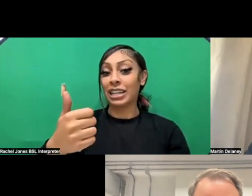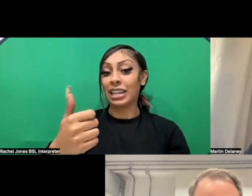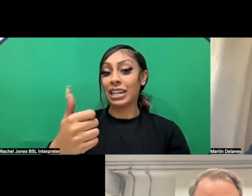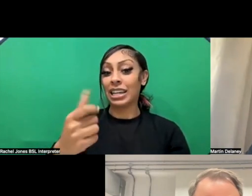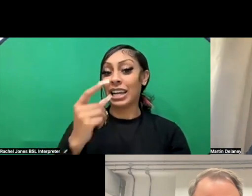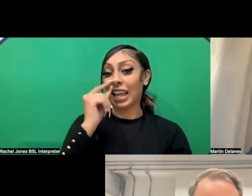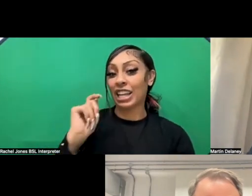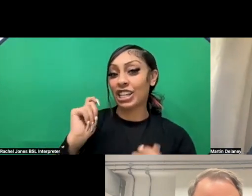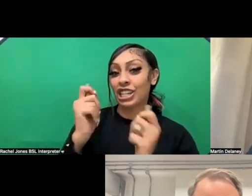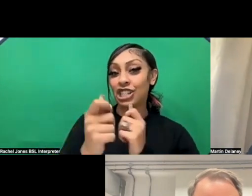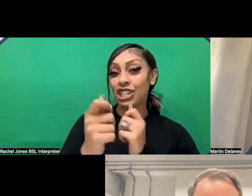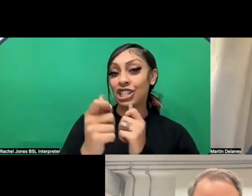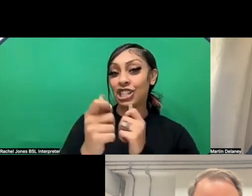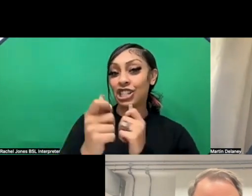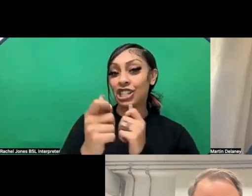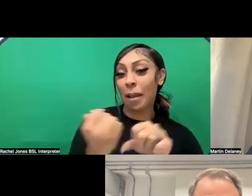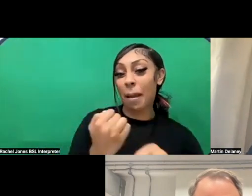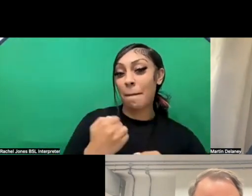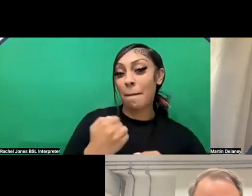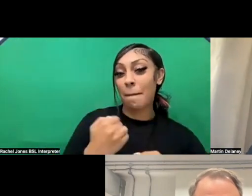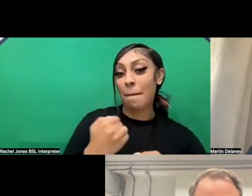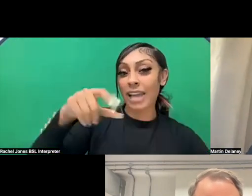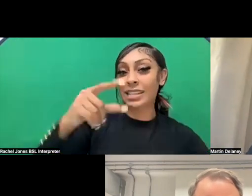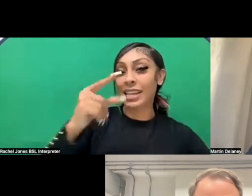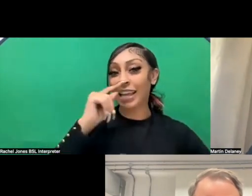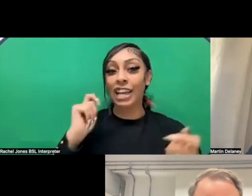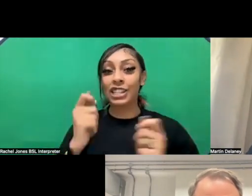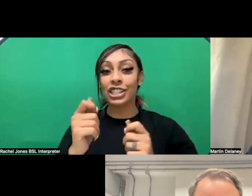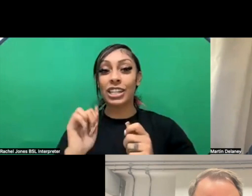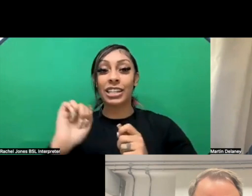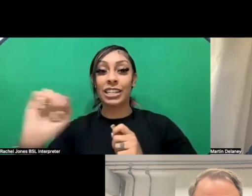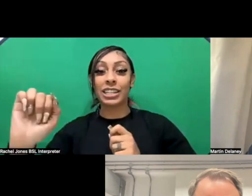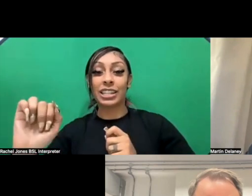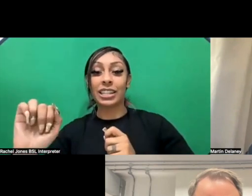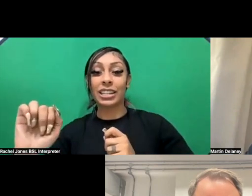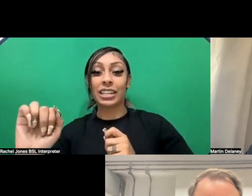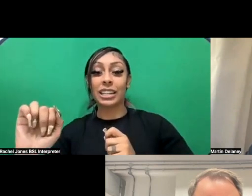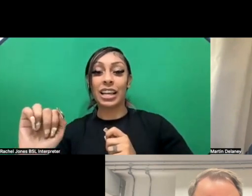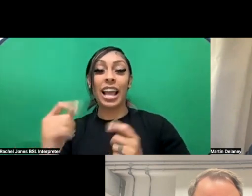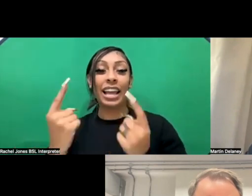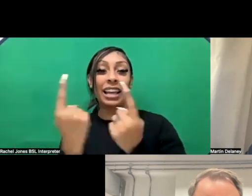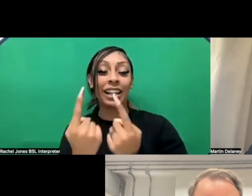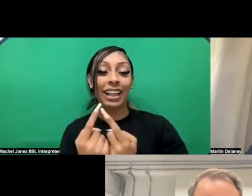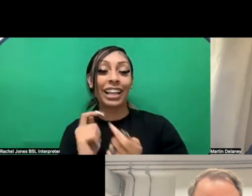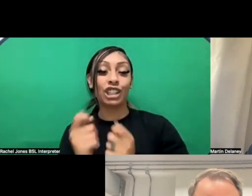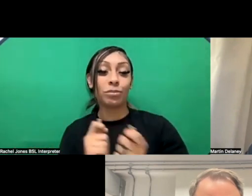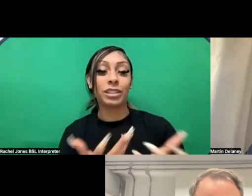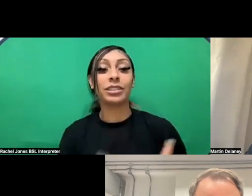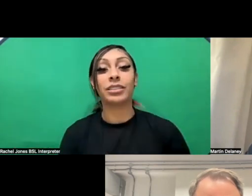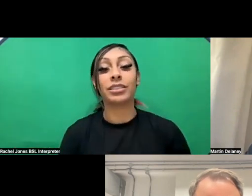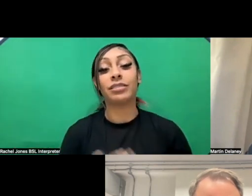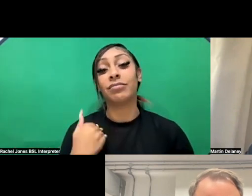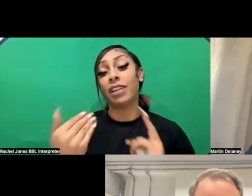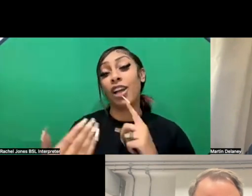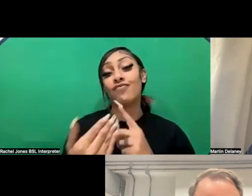to make it my ideal instrument, or can you change it to do this to be my ideal instrument? And I recognize that I just don't